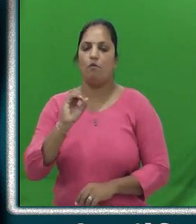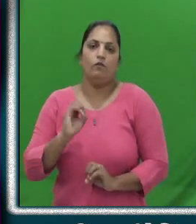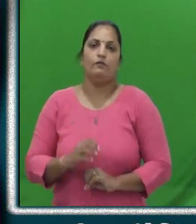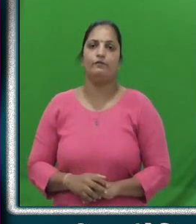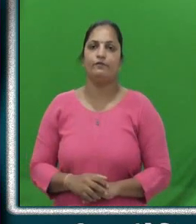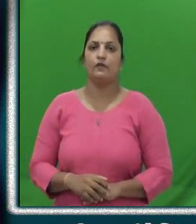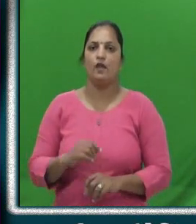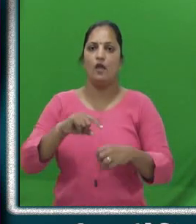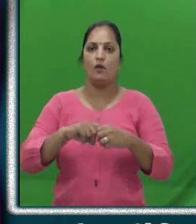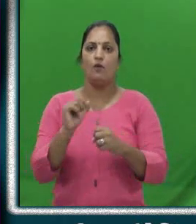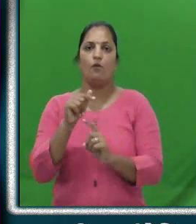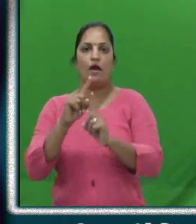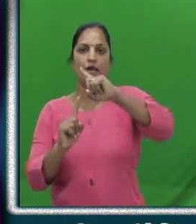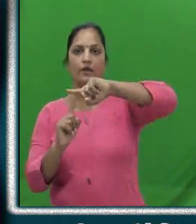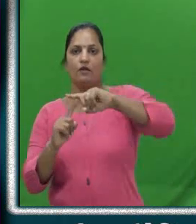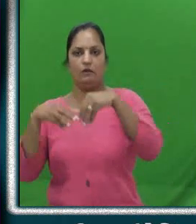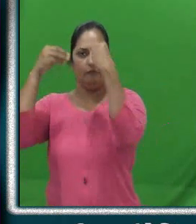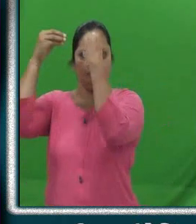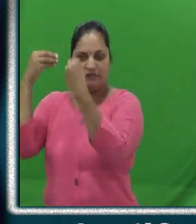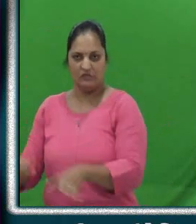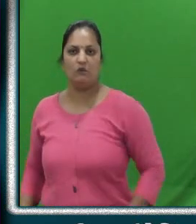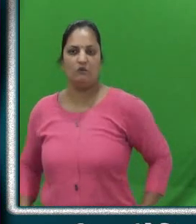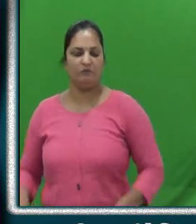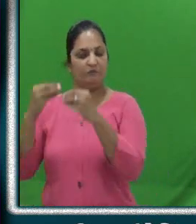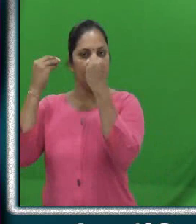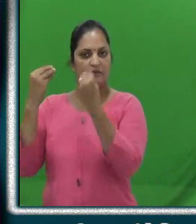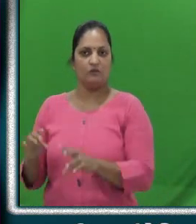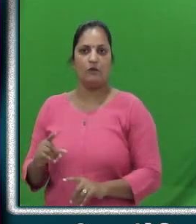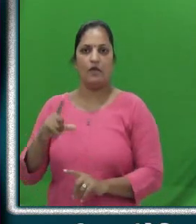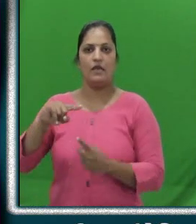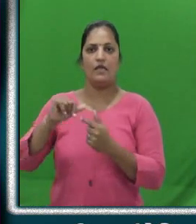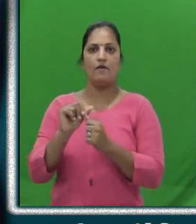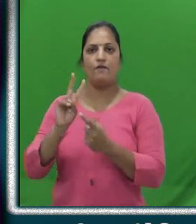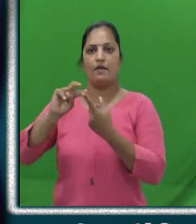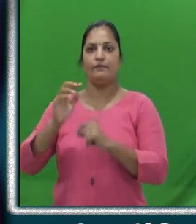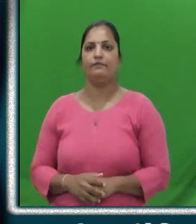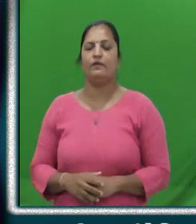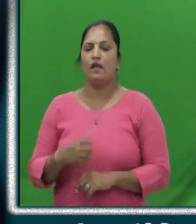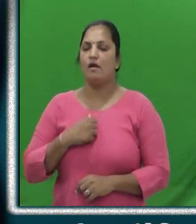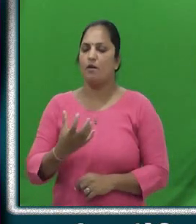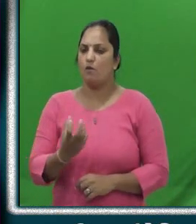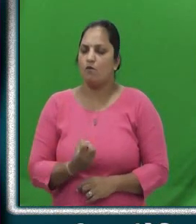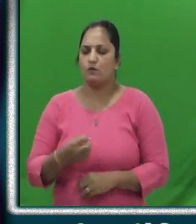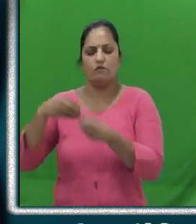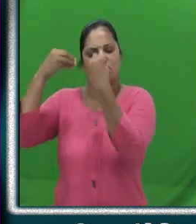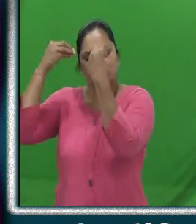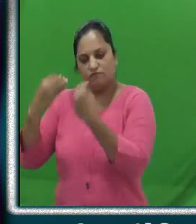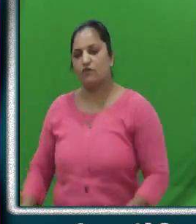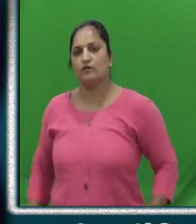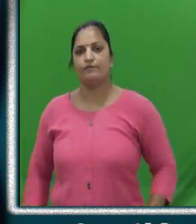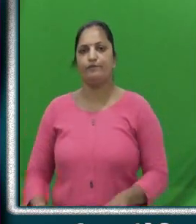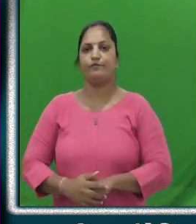hesitation. Tweet, tweet etle leave, chodvu, koi vastu na apan chodi